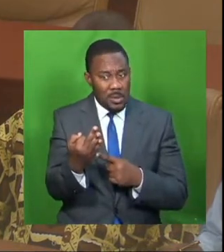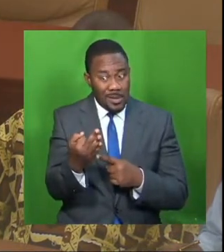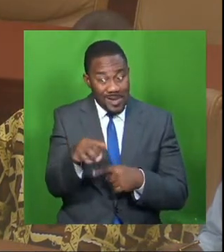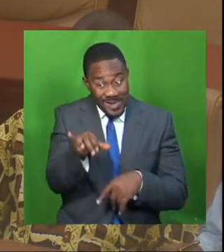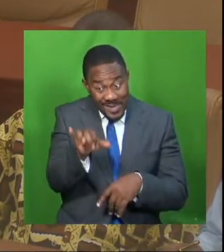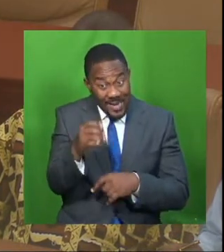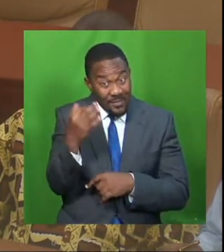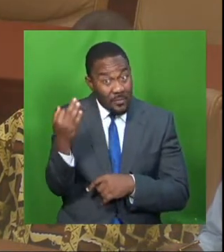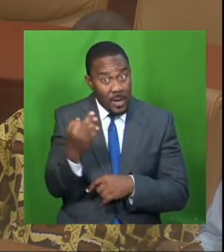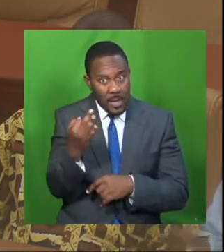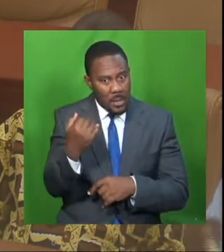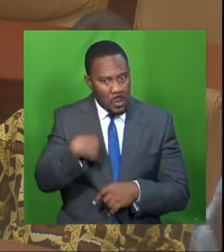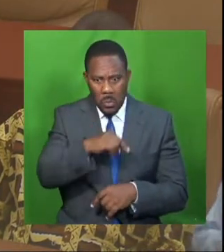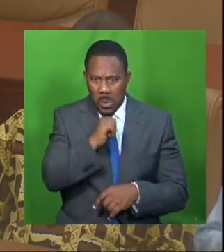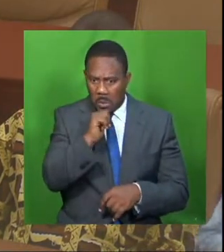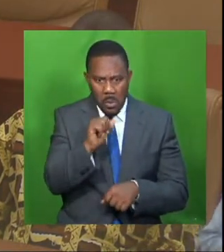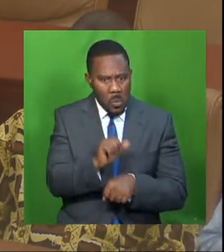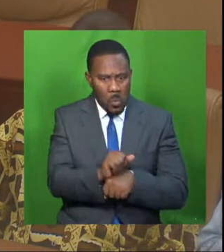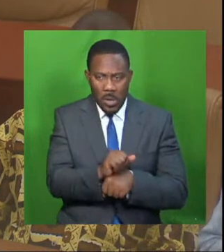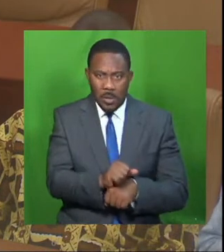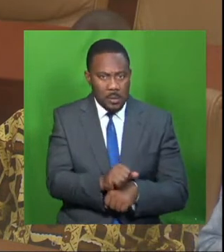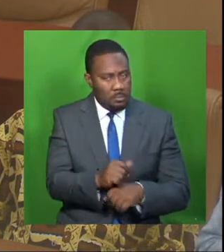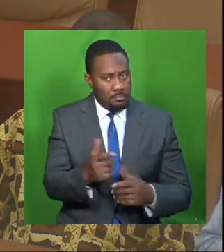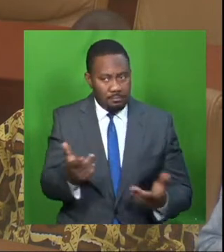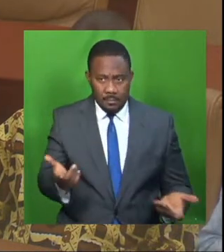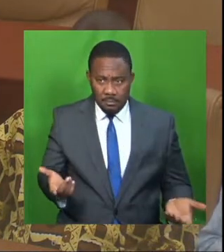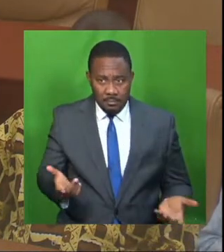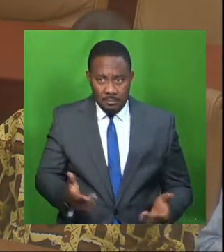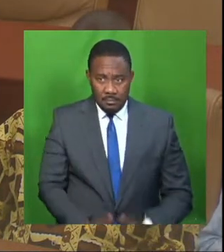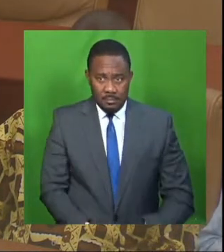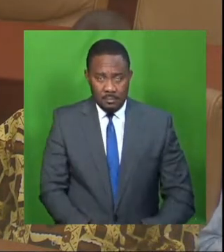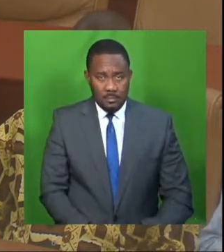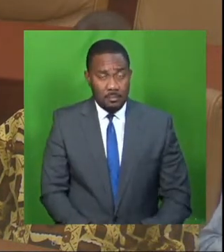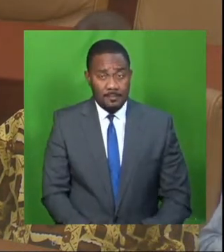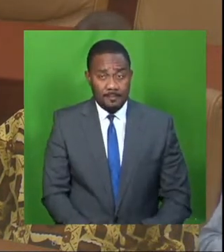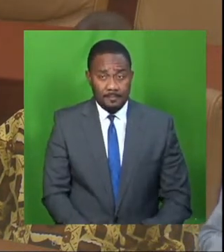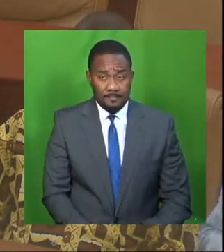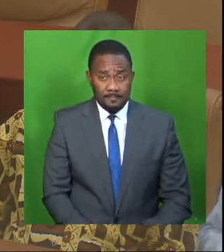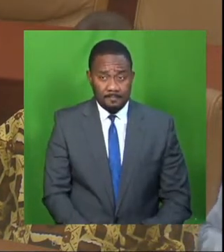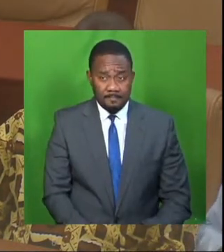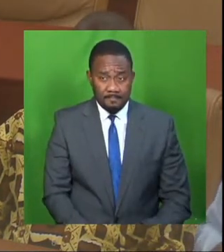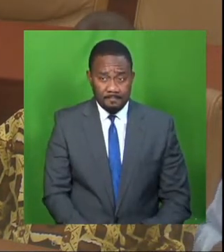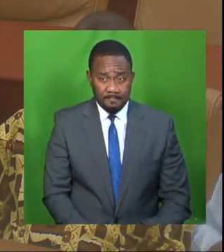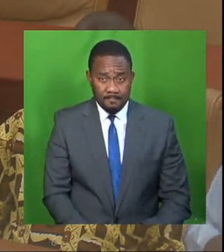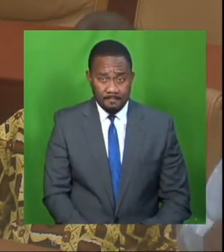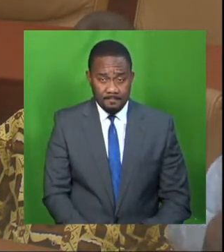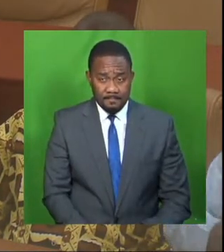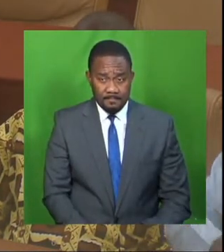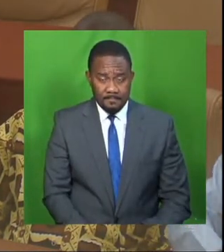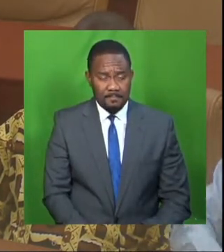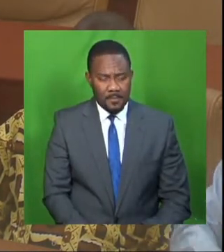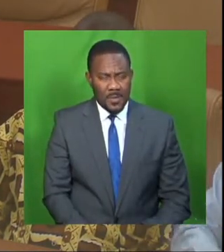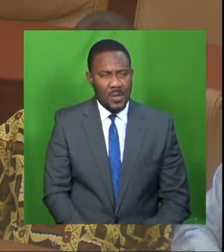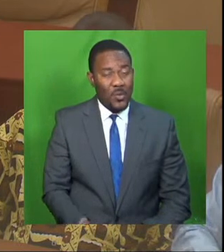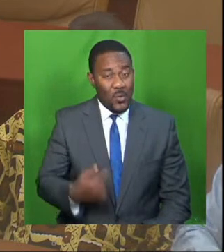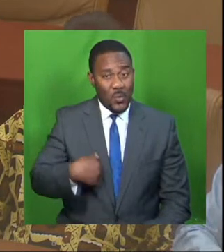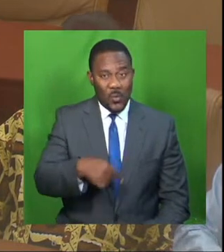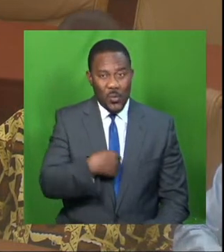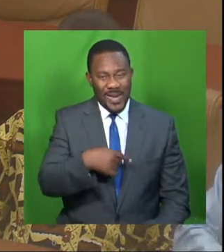page. That one too, Mr. Speaker, I believe that it is incumbent upon we in